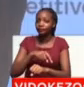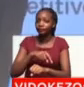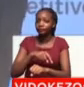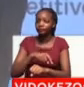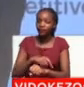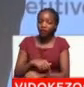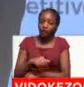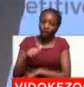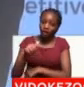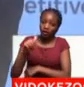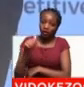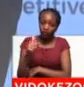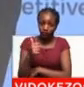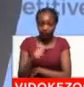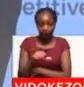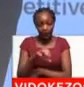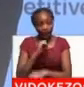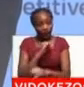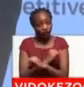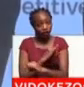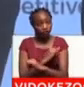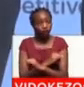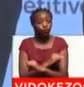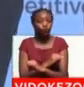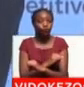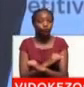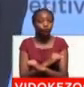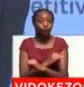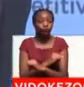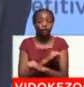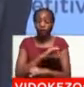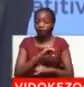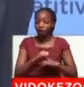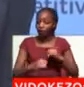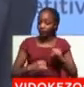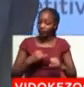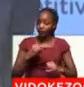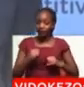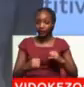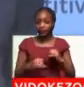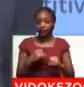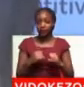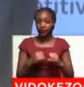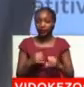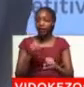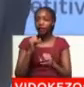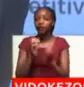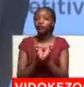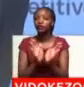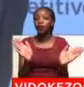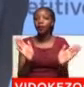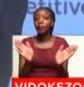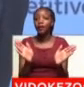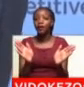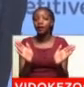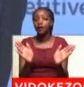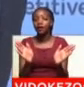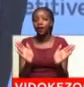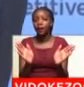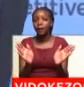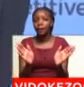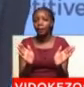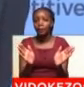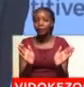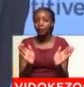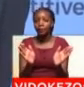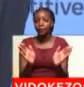Any institution of entertainment that is operating a minute beyond the hours that they are